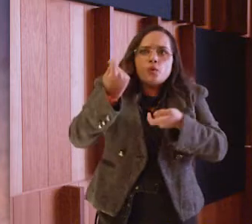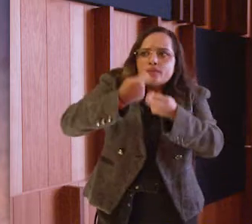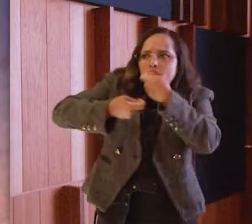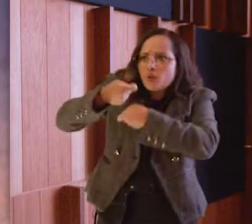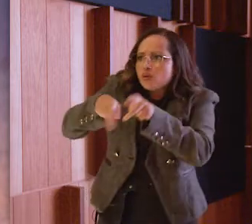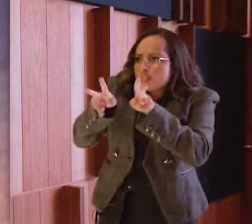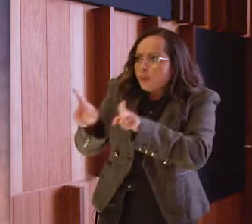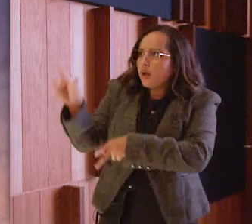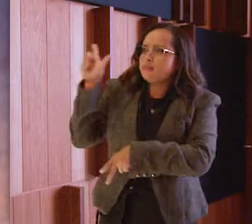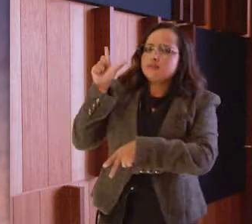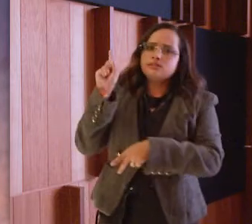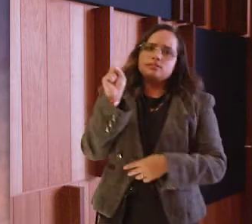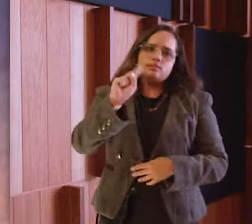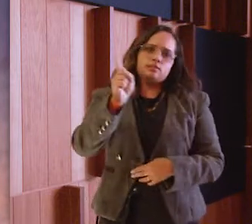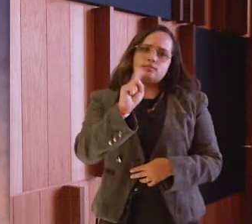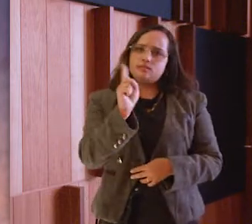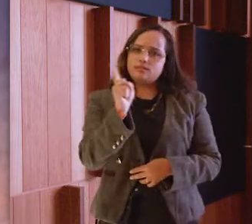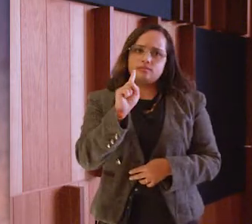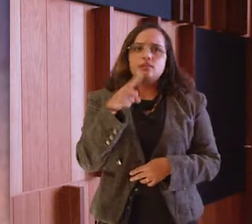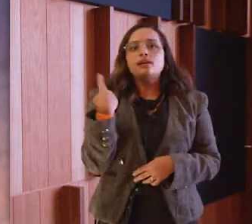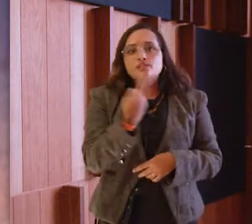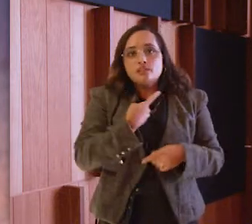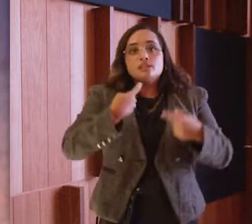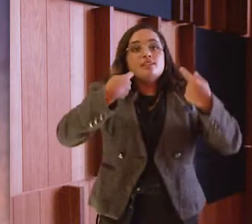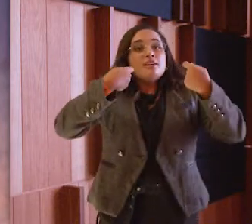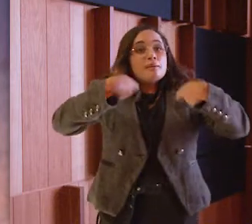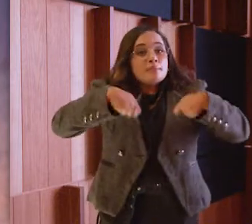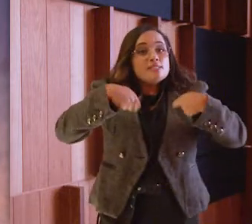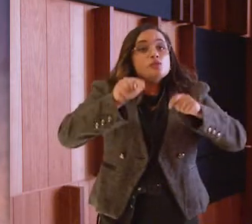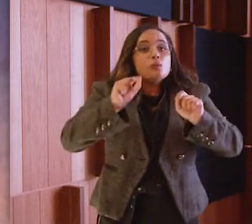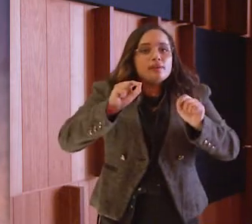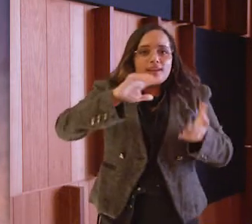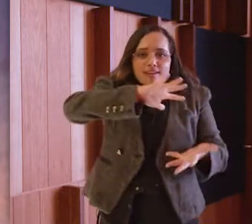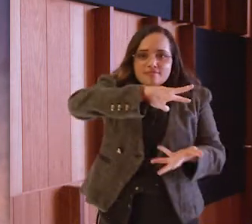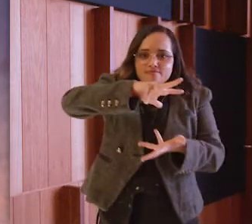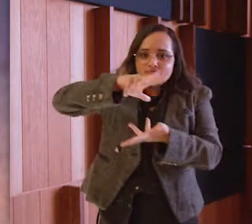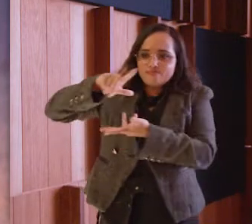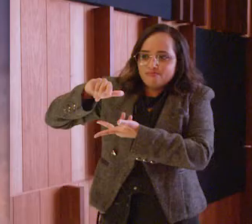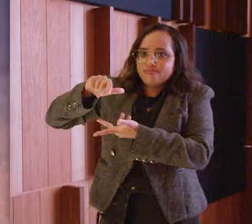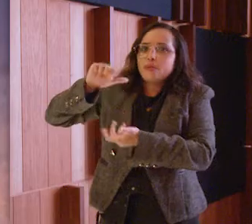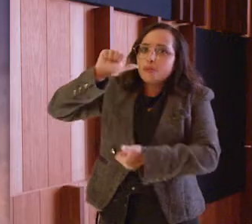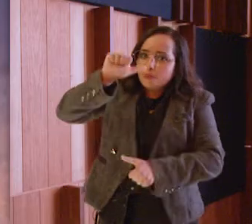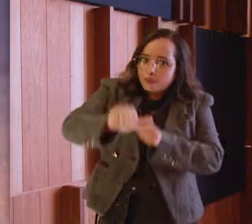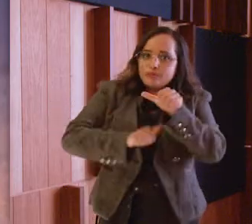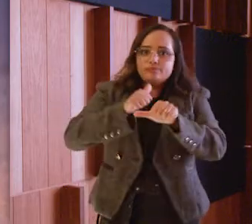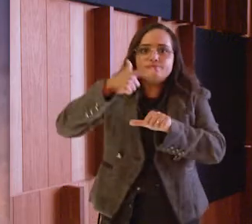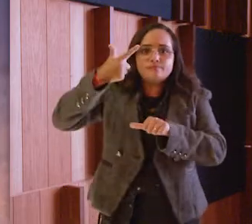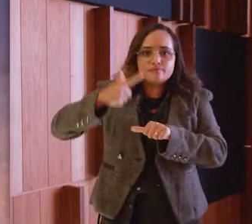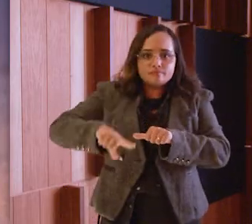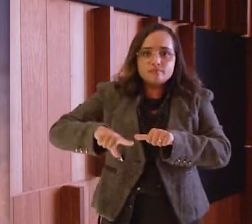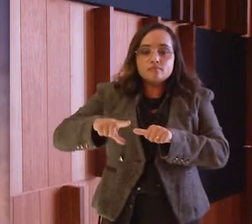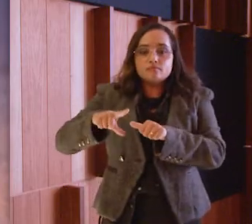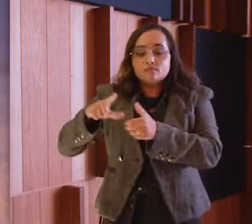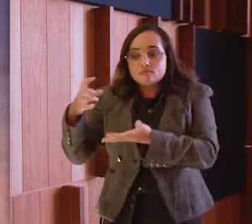we're now de-globalizing and that there's regionalization and localization. We're in the middle of a